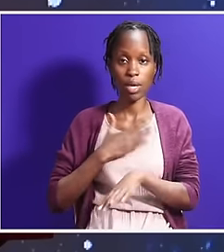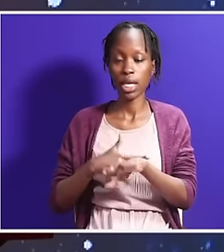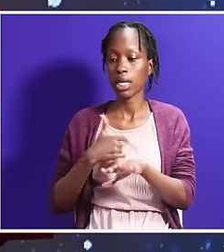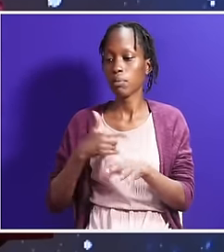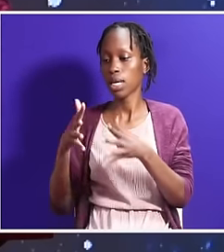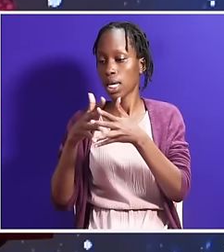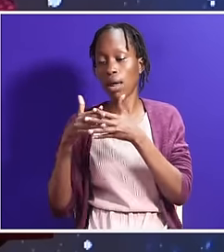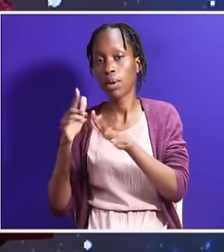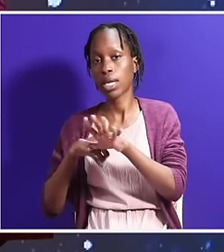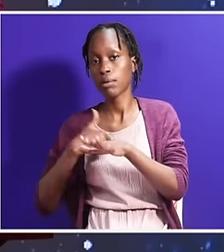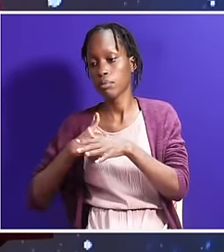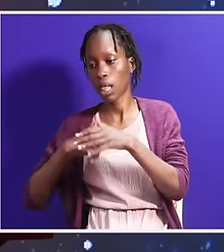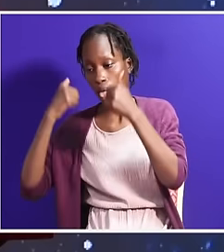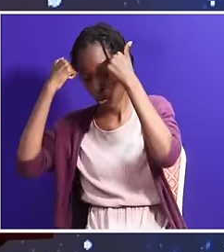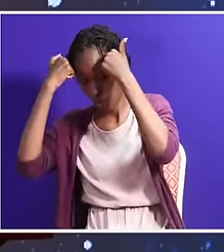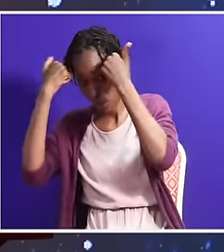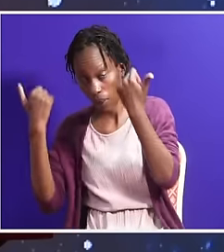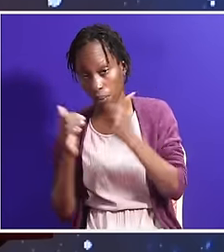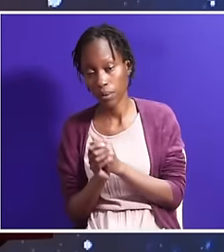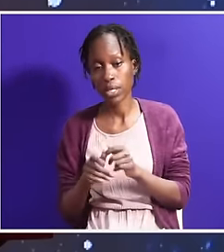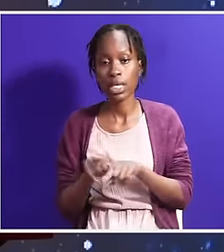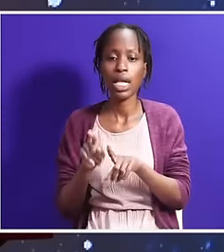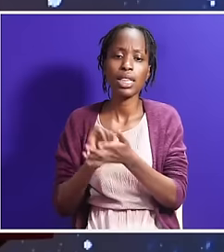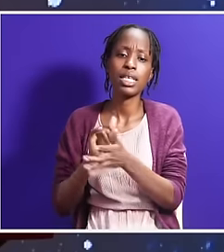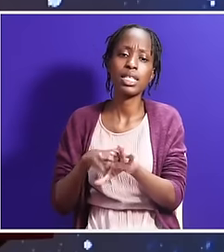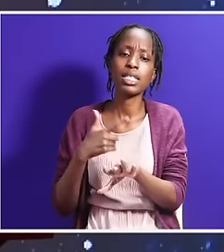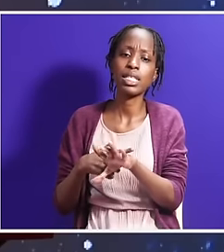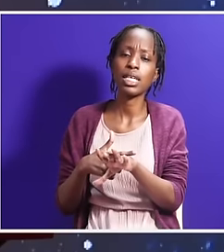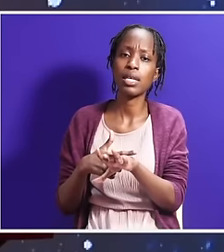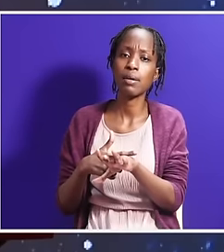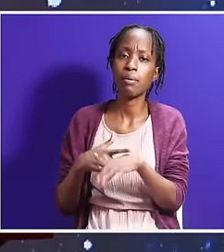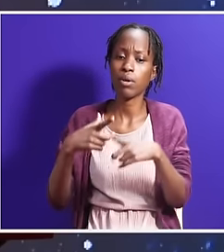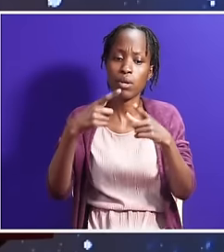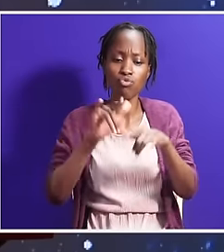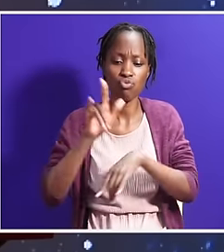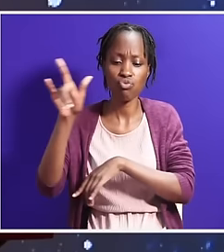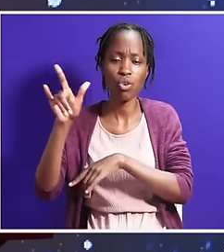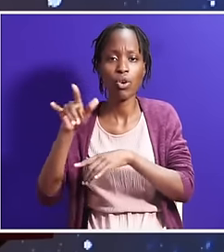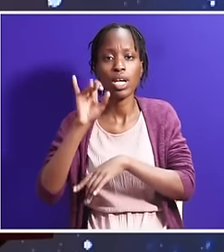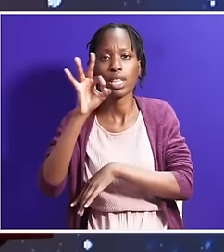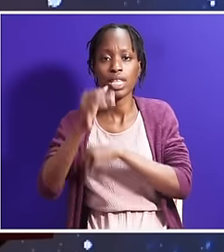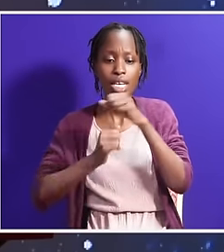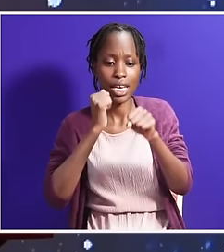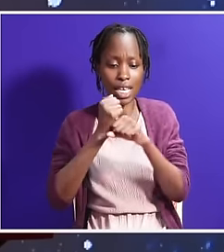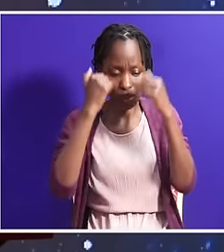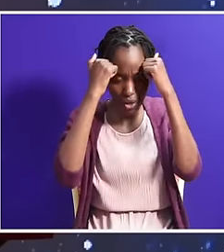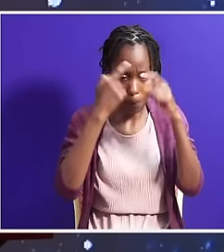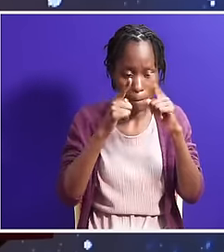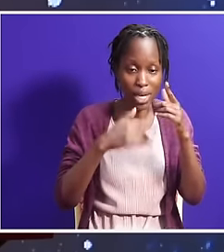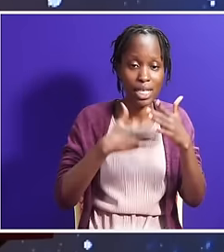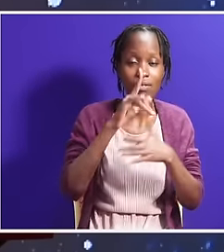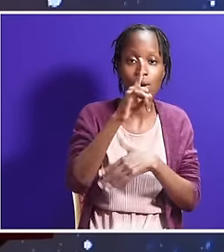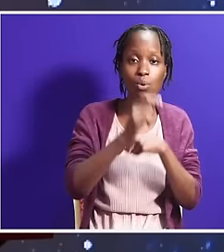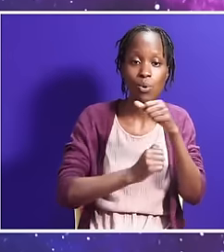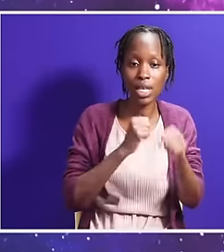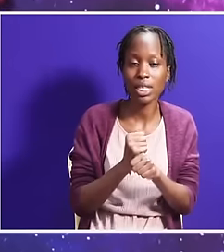studying. And we had gone for 3 years to study, but you know how it goes. The money ran out after one. And